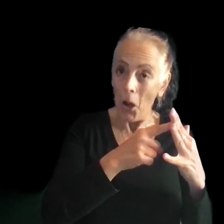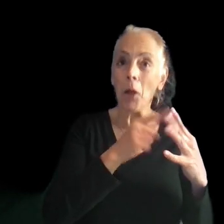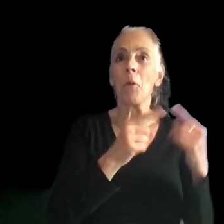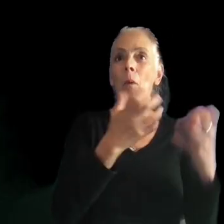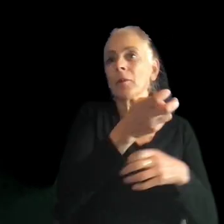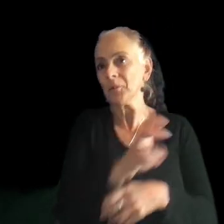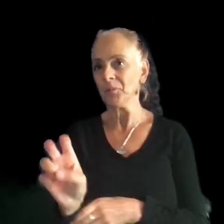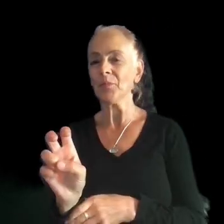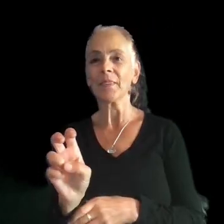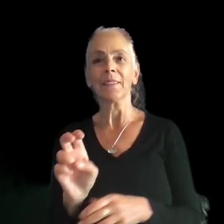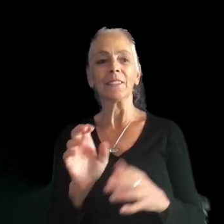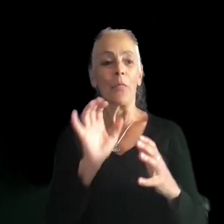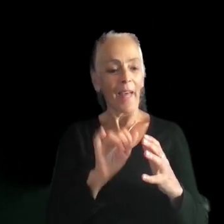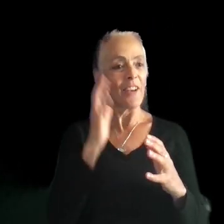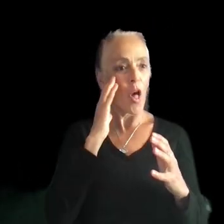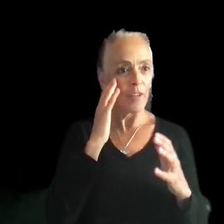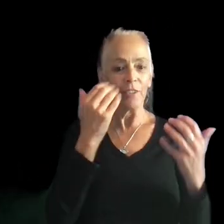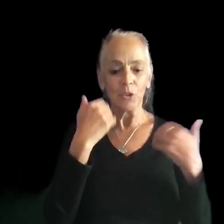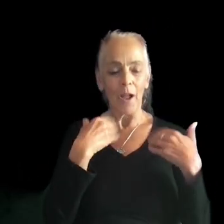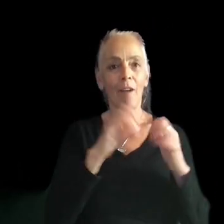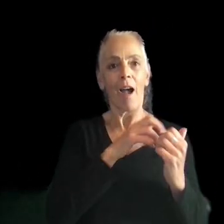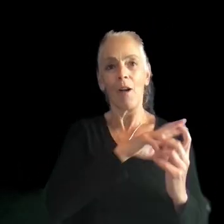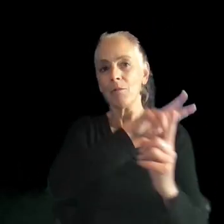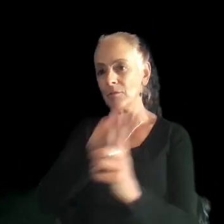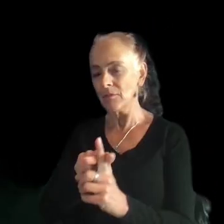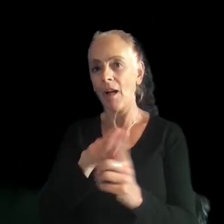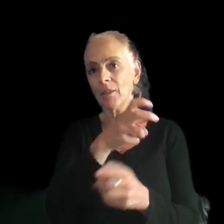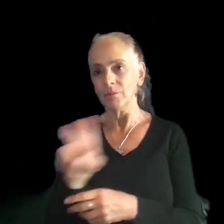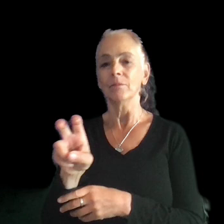this knowledge to ux